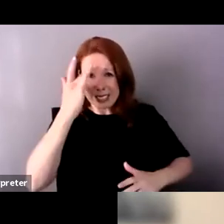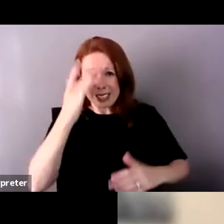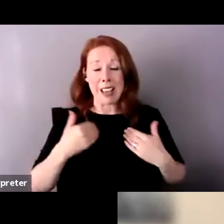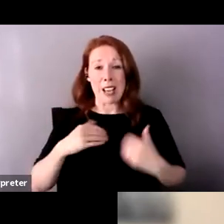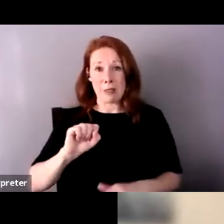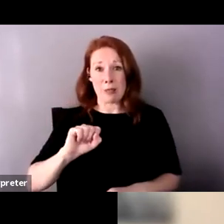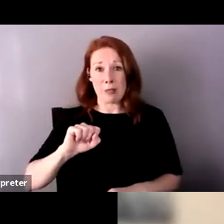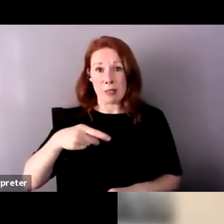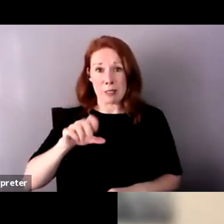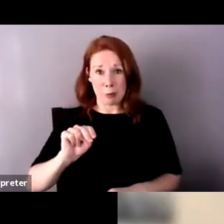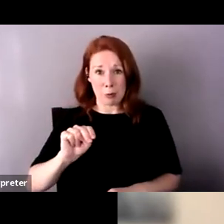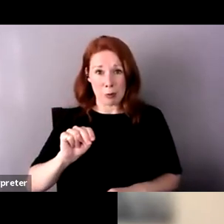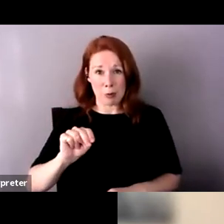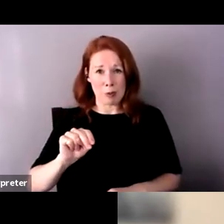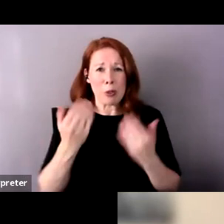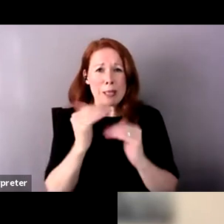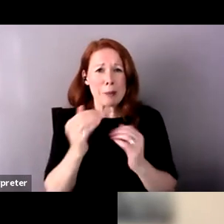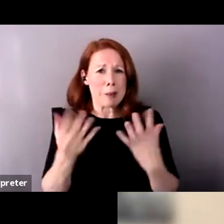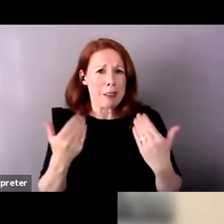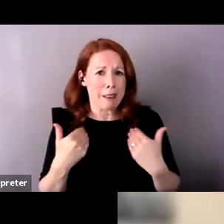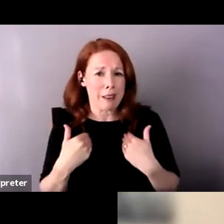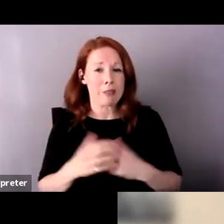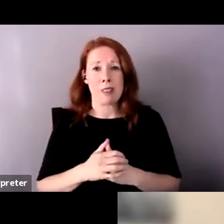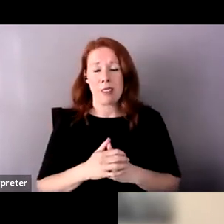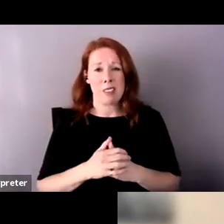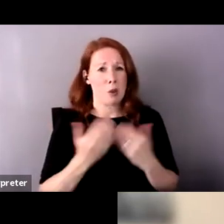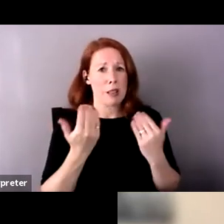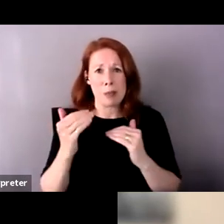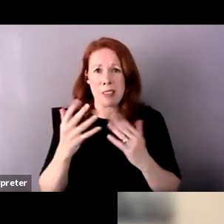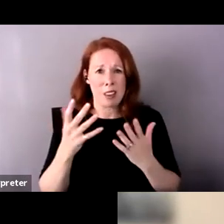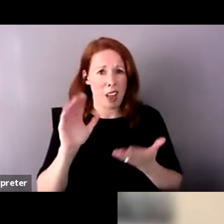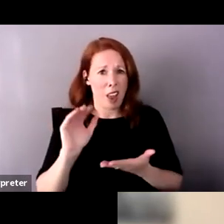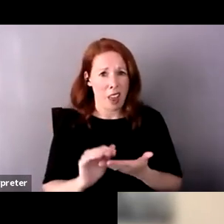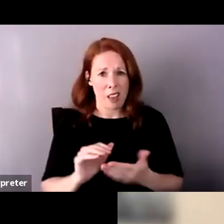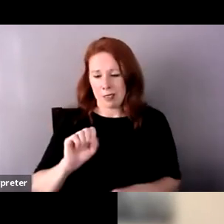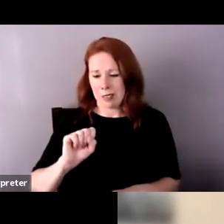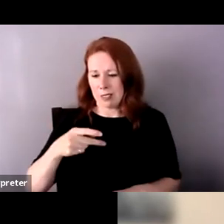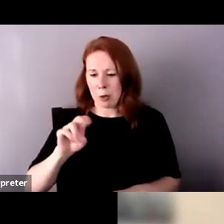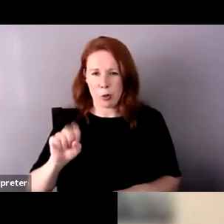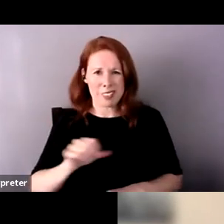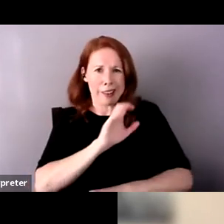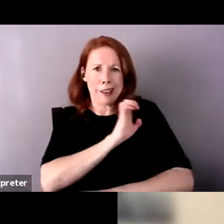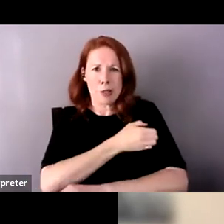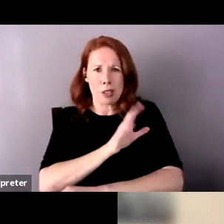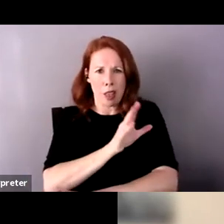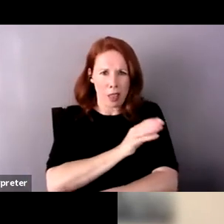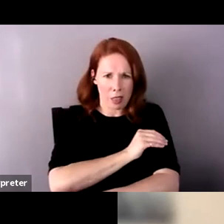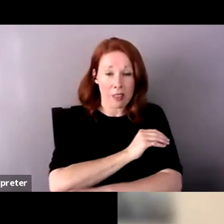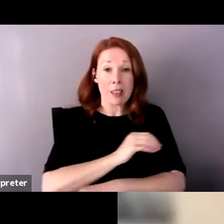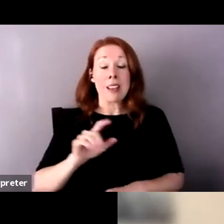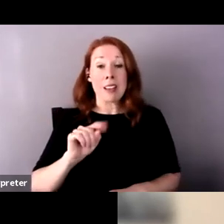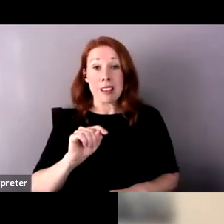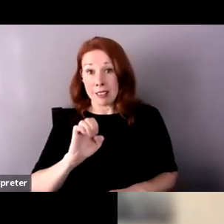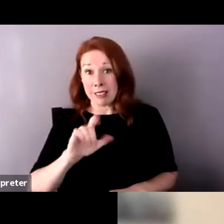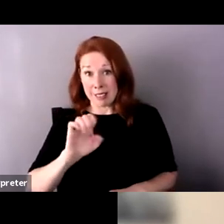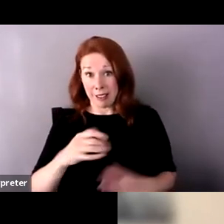spoon to do each thing. So things like telehealth or things like online exhibits, having that access